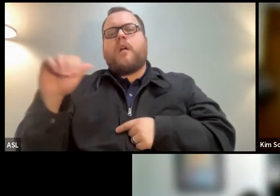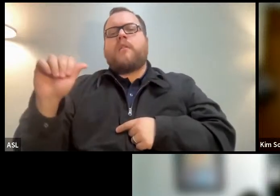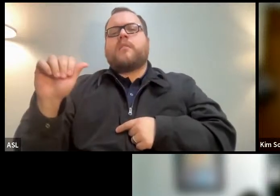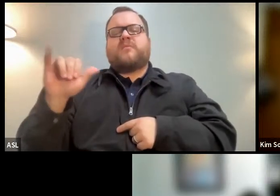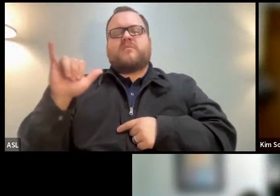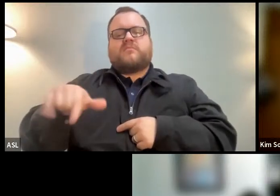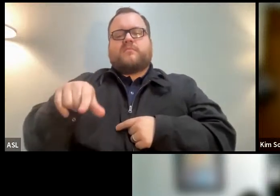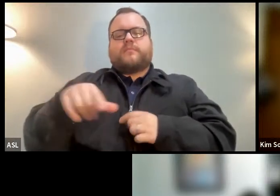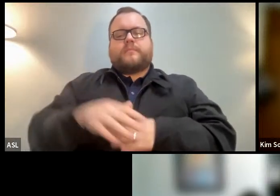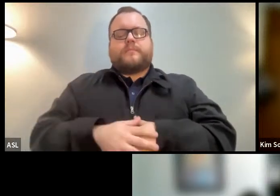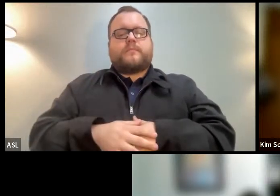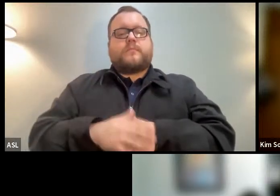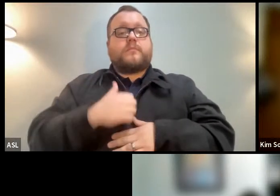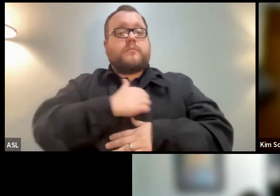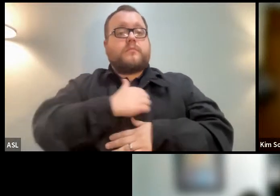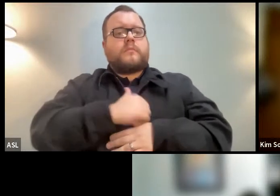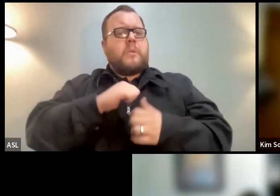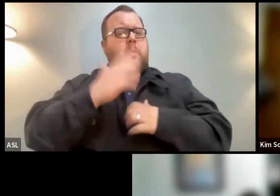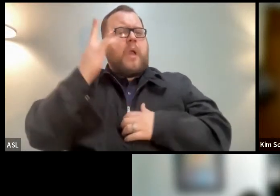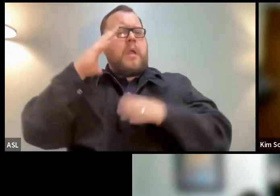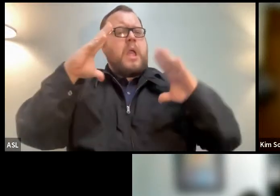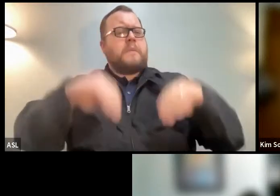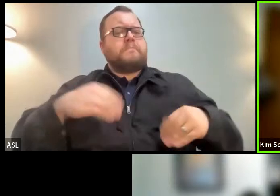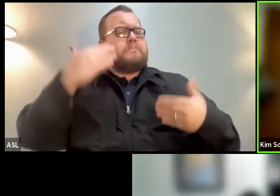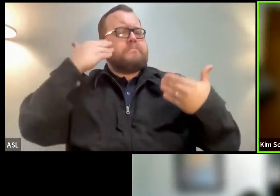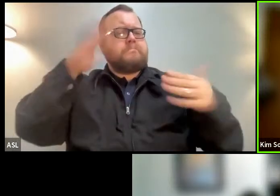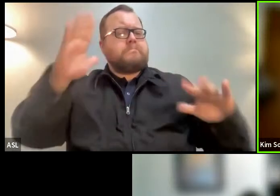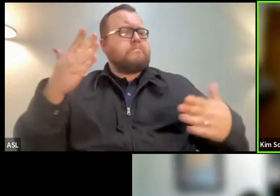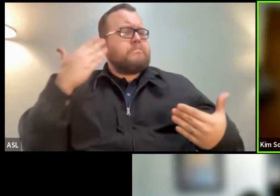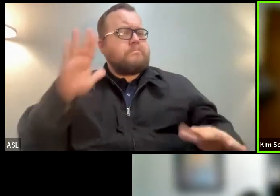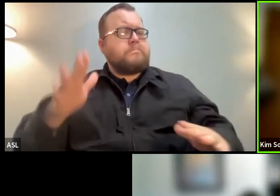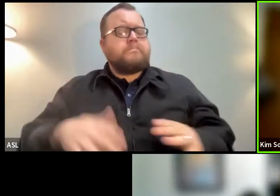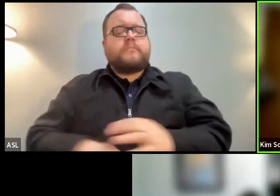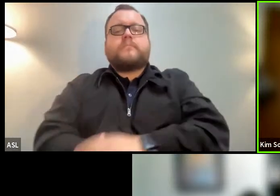Sorry, I don't know how that got knocked off there.